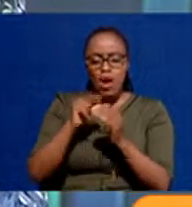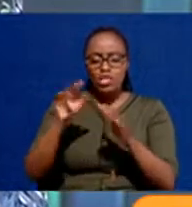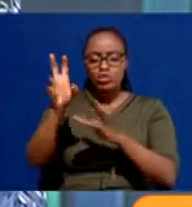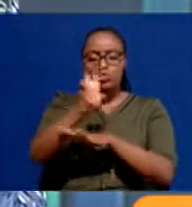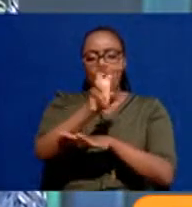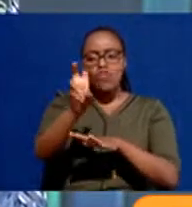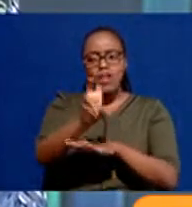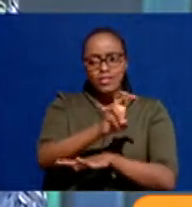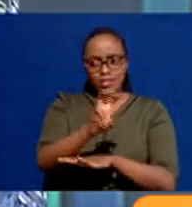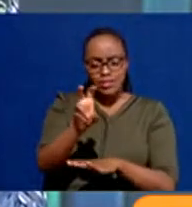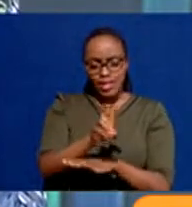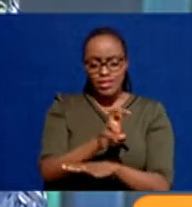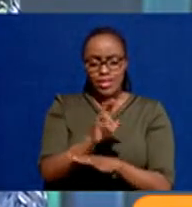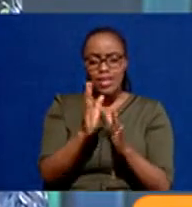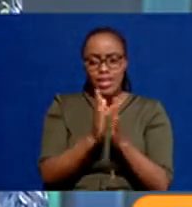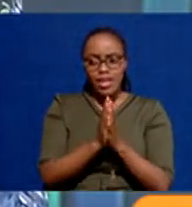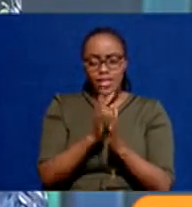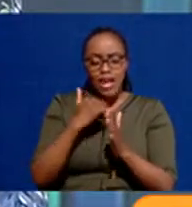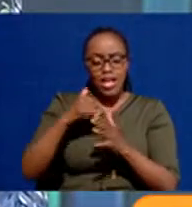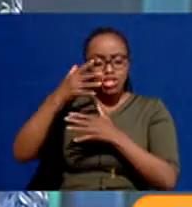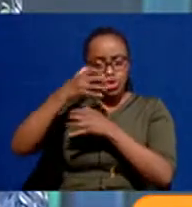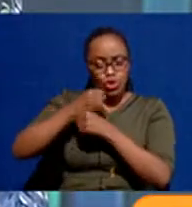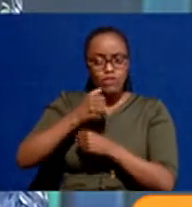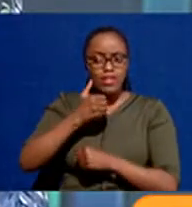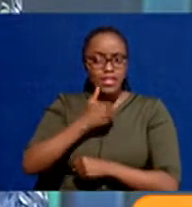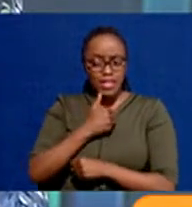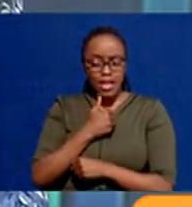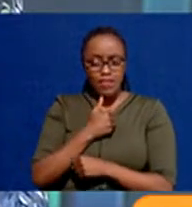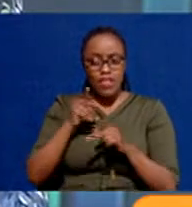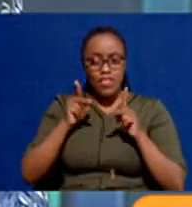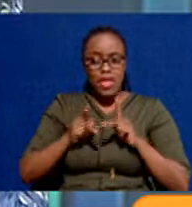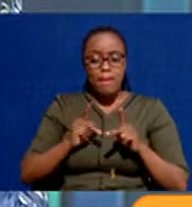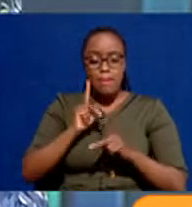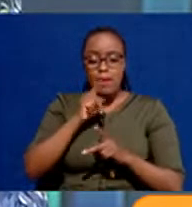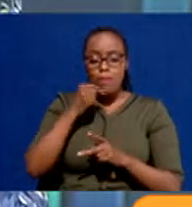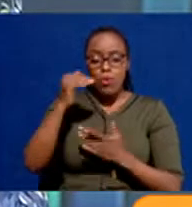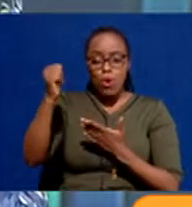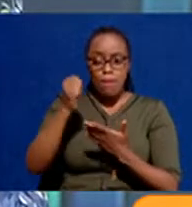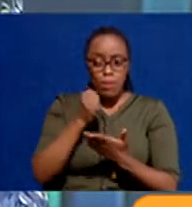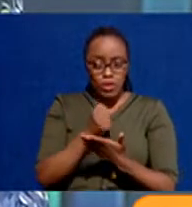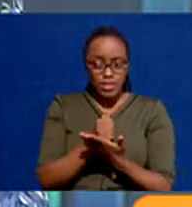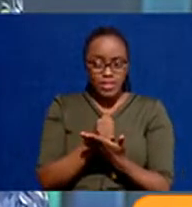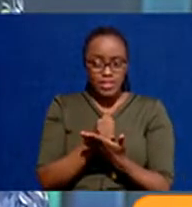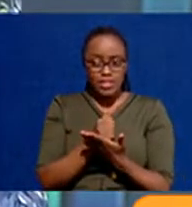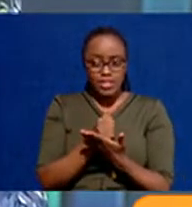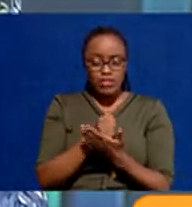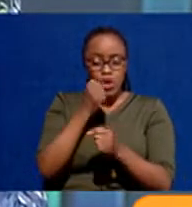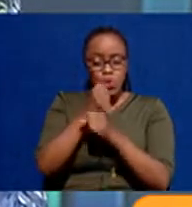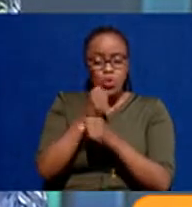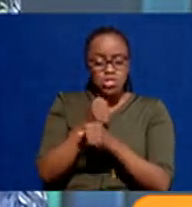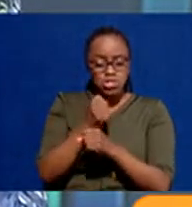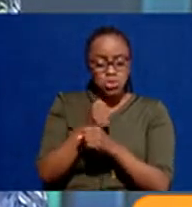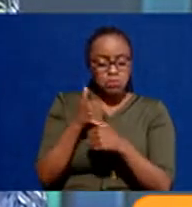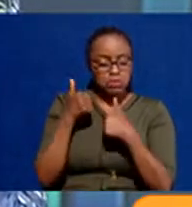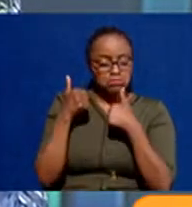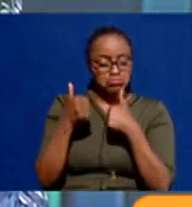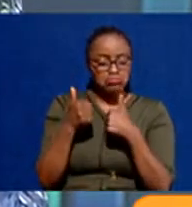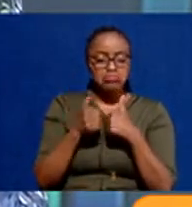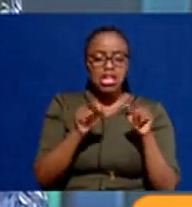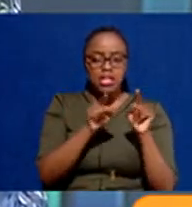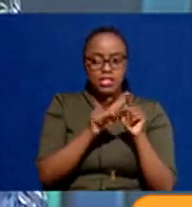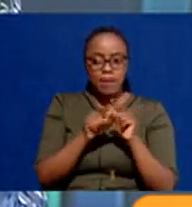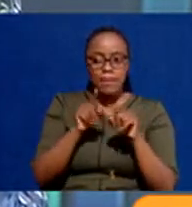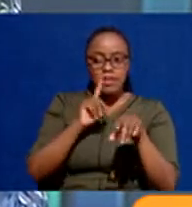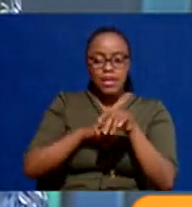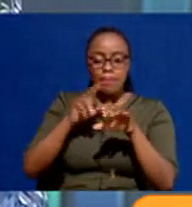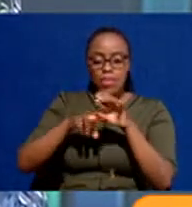oversight, and we are confident that the people who've been appointed will do a great job, just as they're